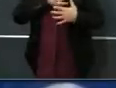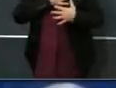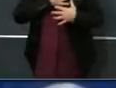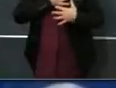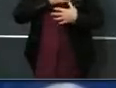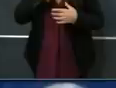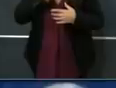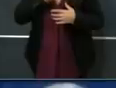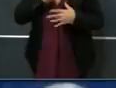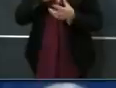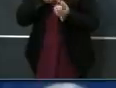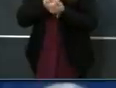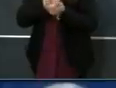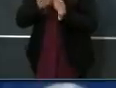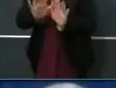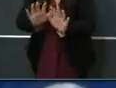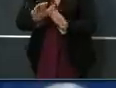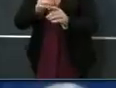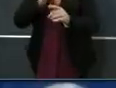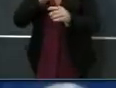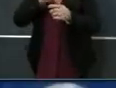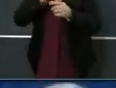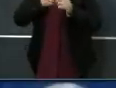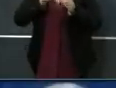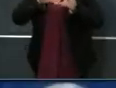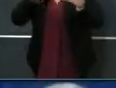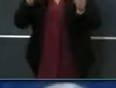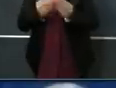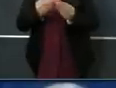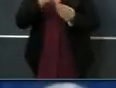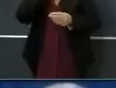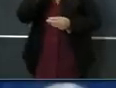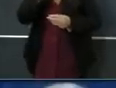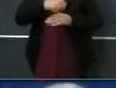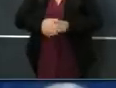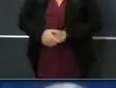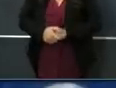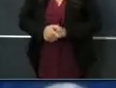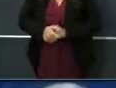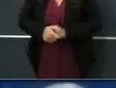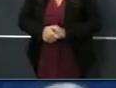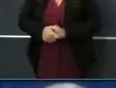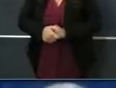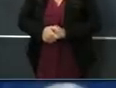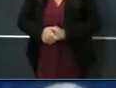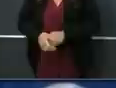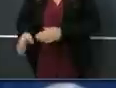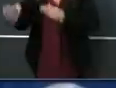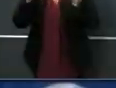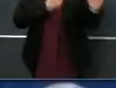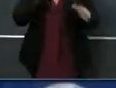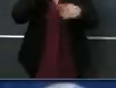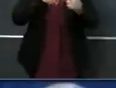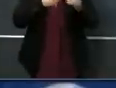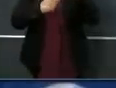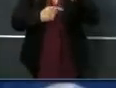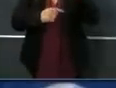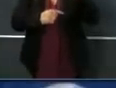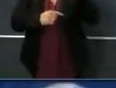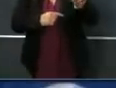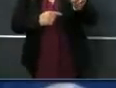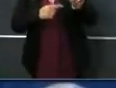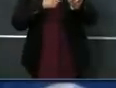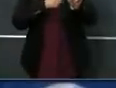their family and loved ones. As it relates to the broader issue of ICUs and issues